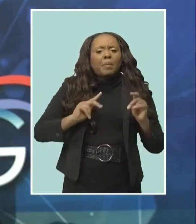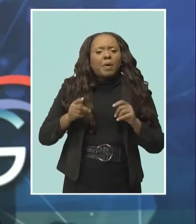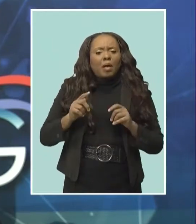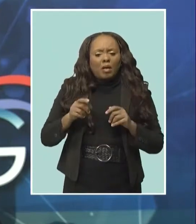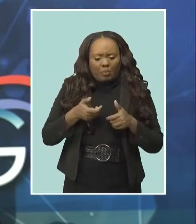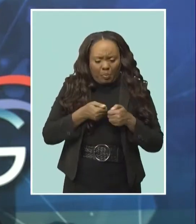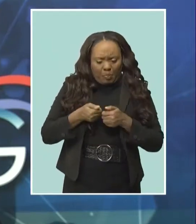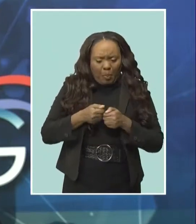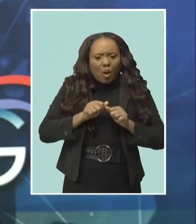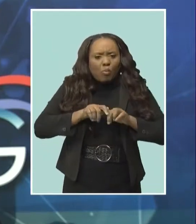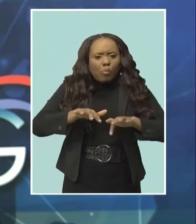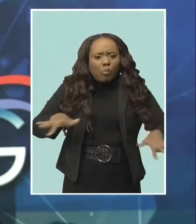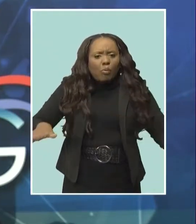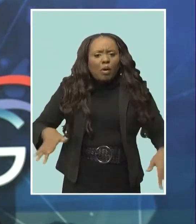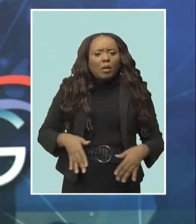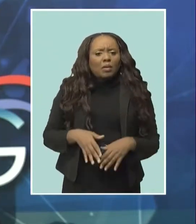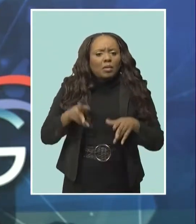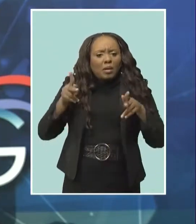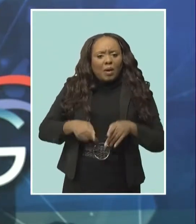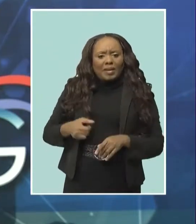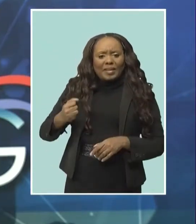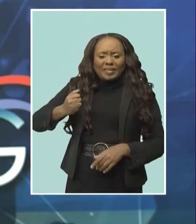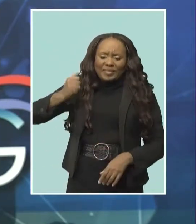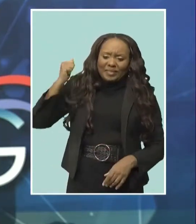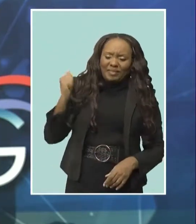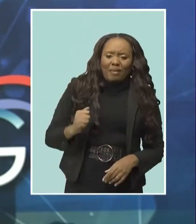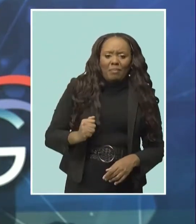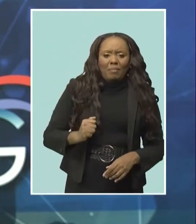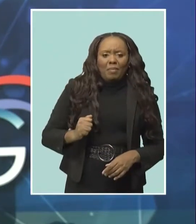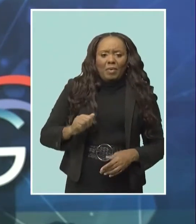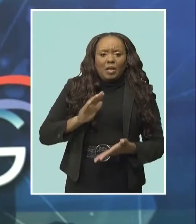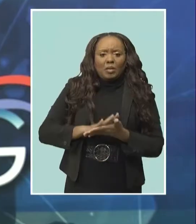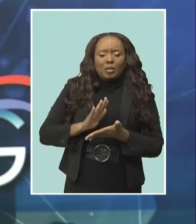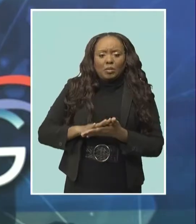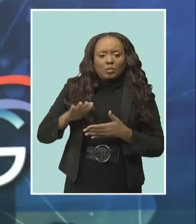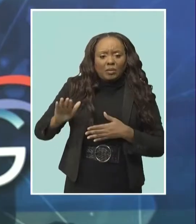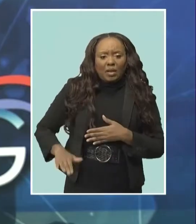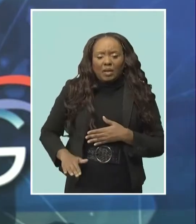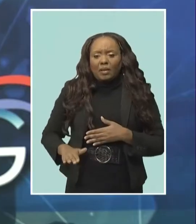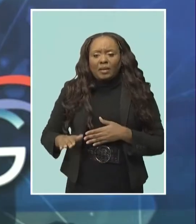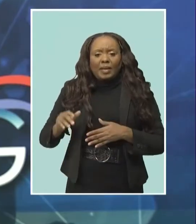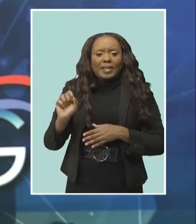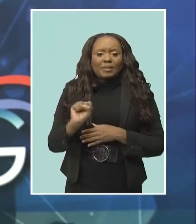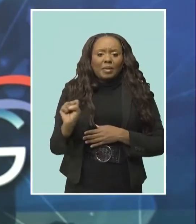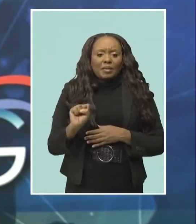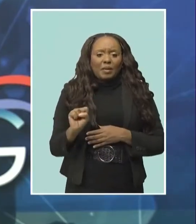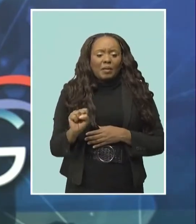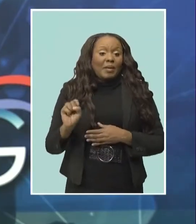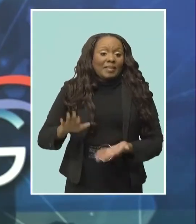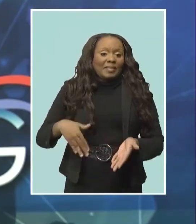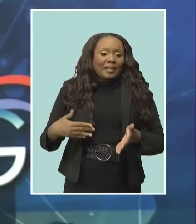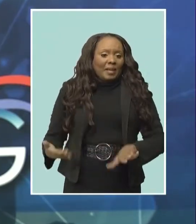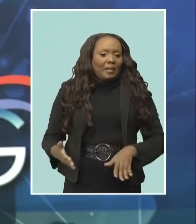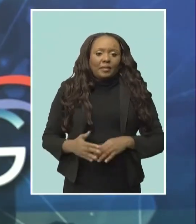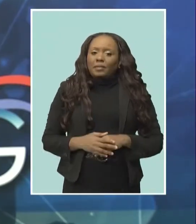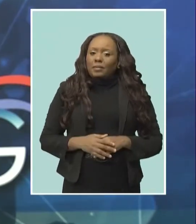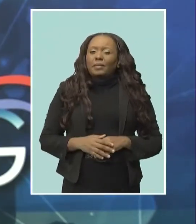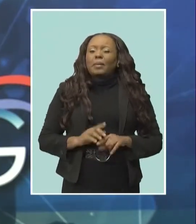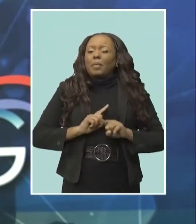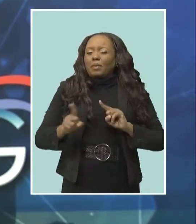death in Speightstown. Inspector Rodney Innes of the Communications and the Public Affairs Department explained what really happened.